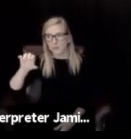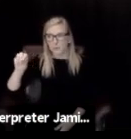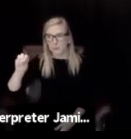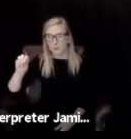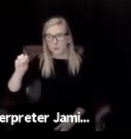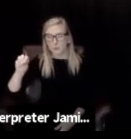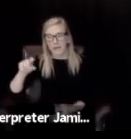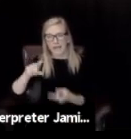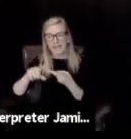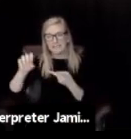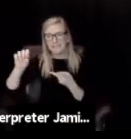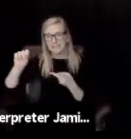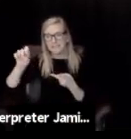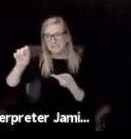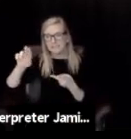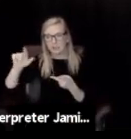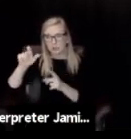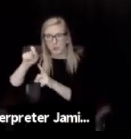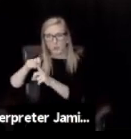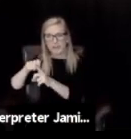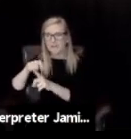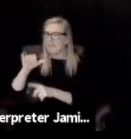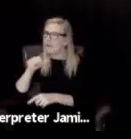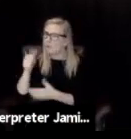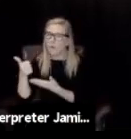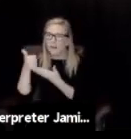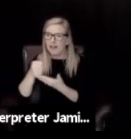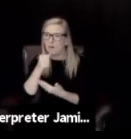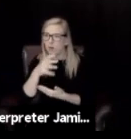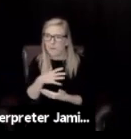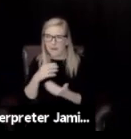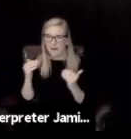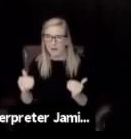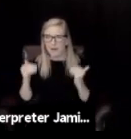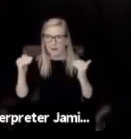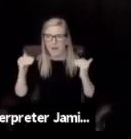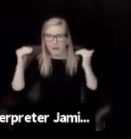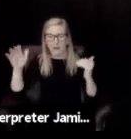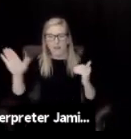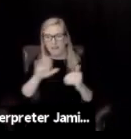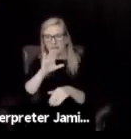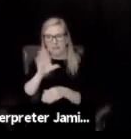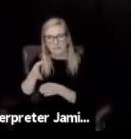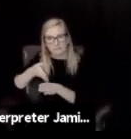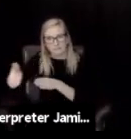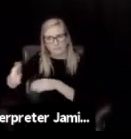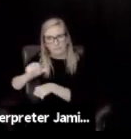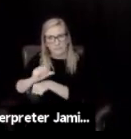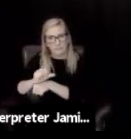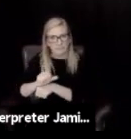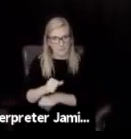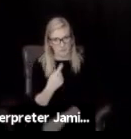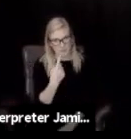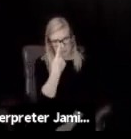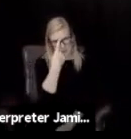harassment really isn't going to help women to progress in their careers. Don't you think that could be